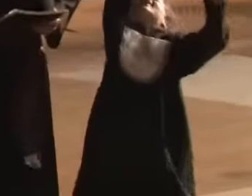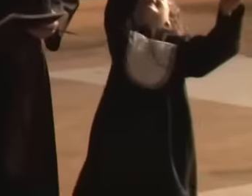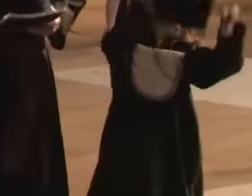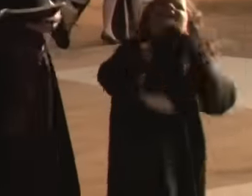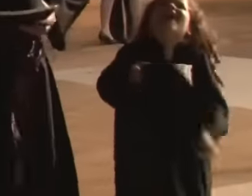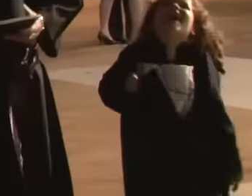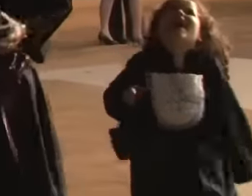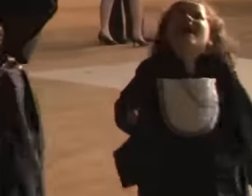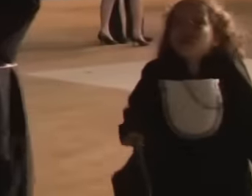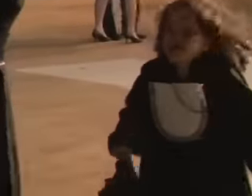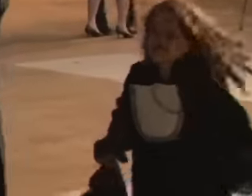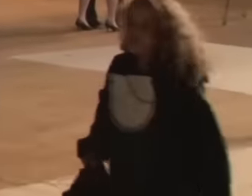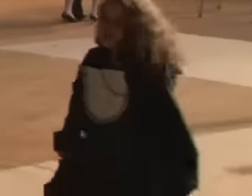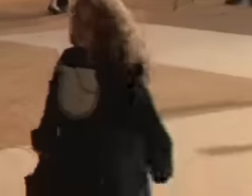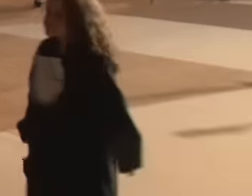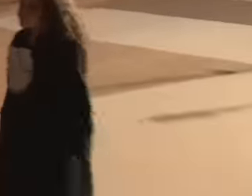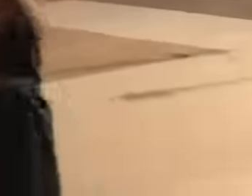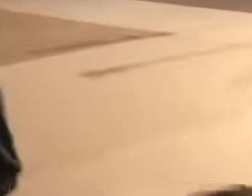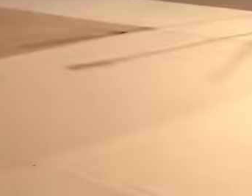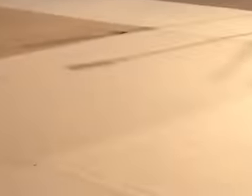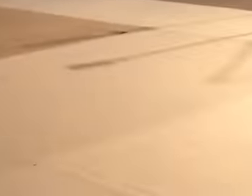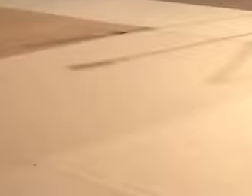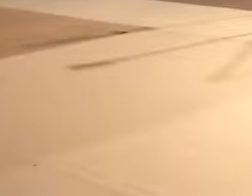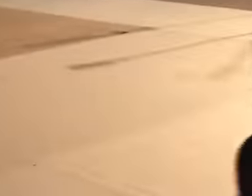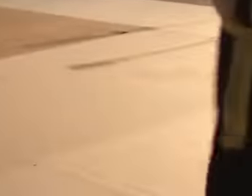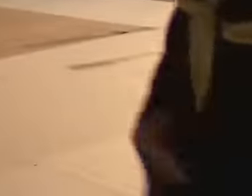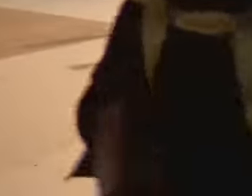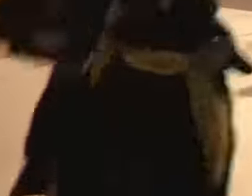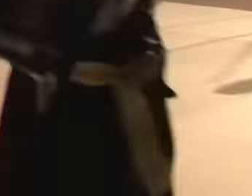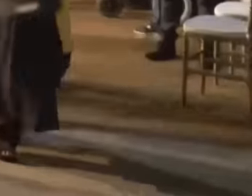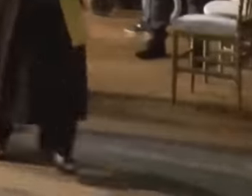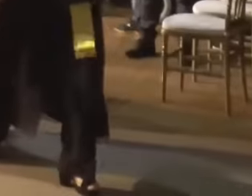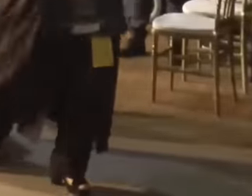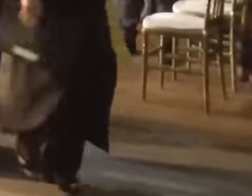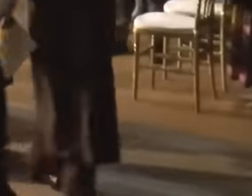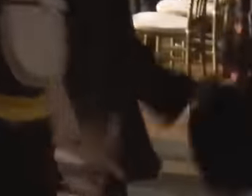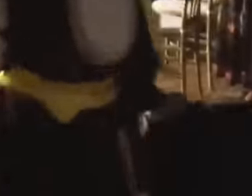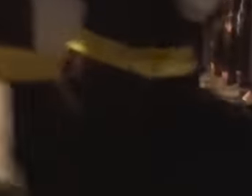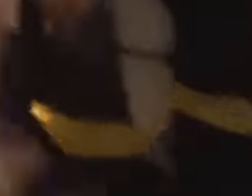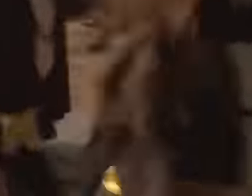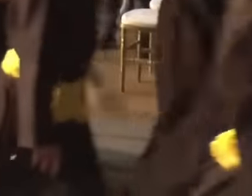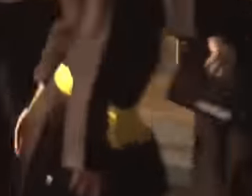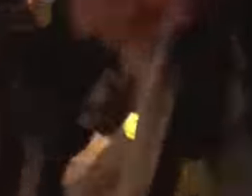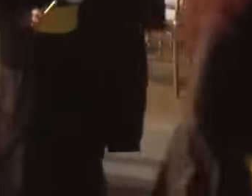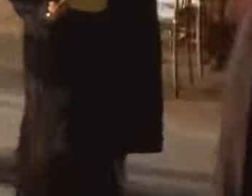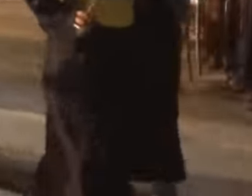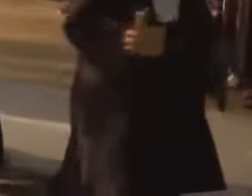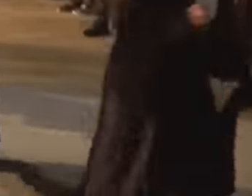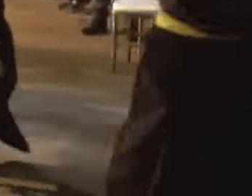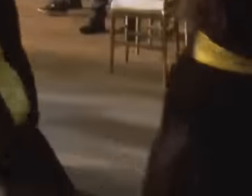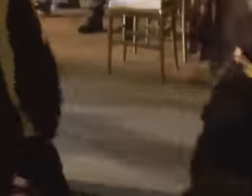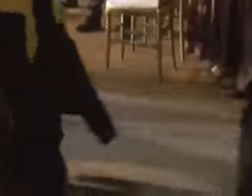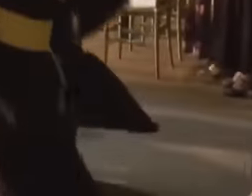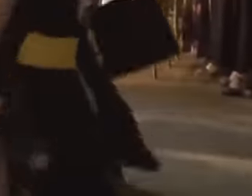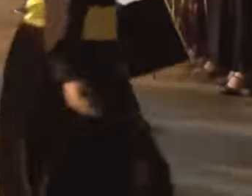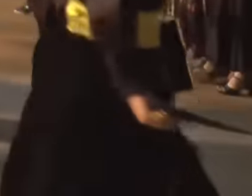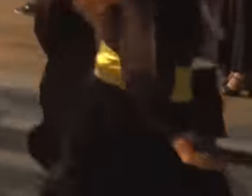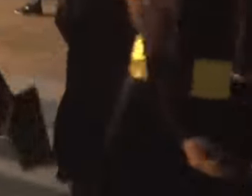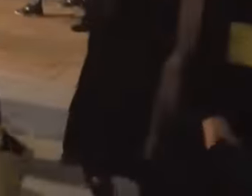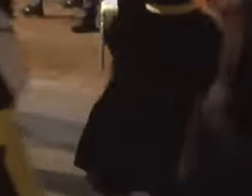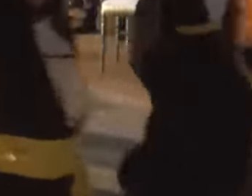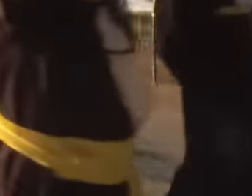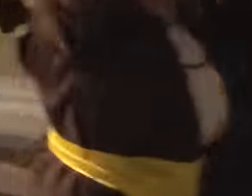you're afraid. He said one day you'll leave this world behind. So live a life you